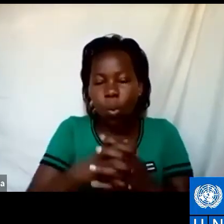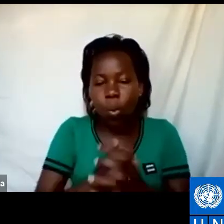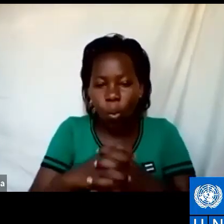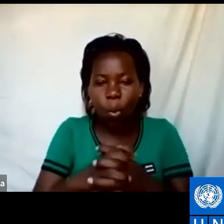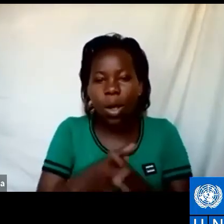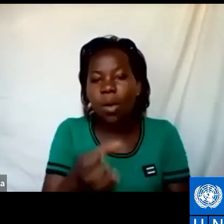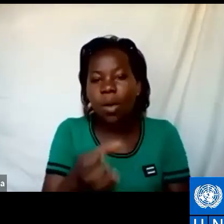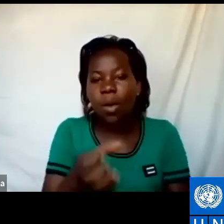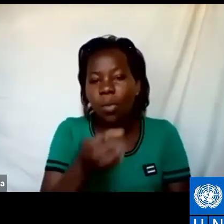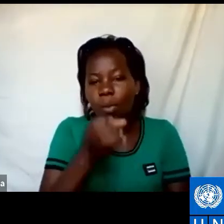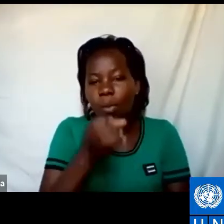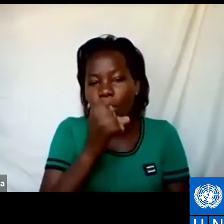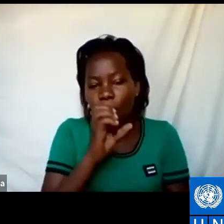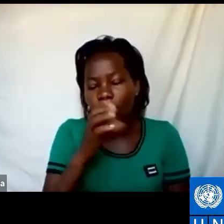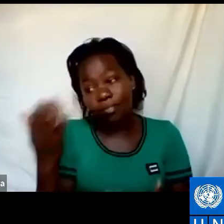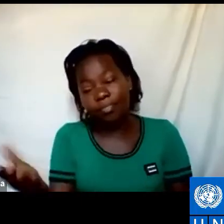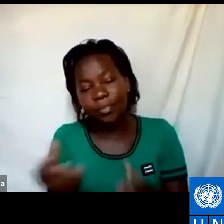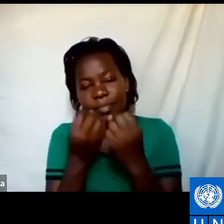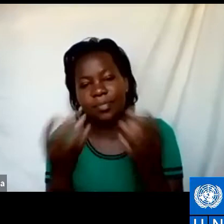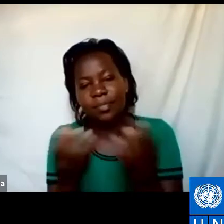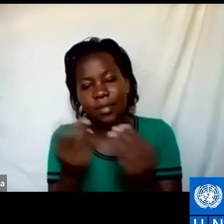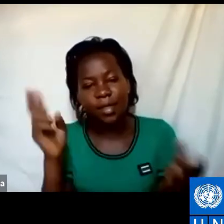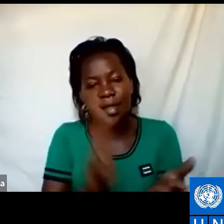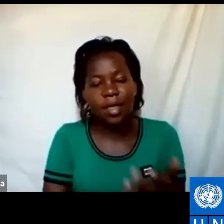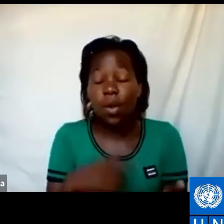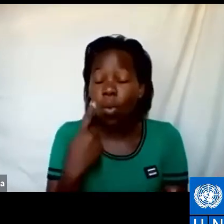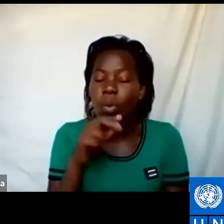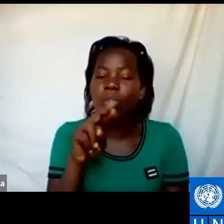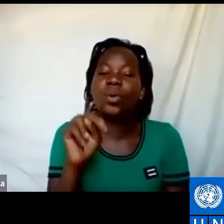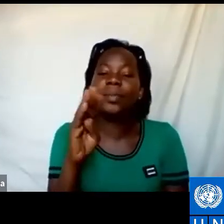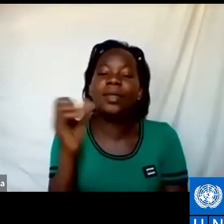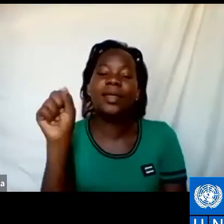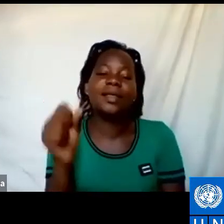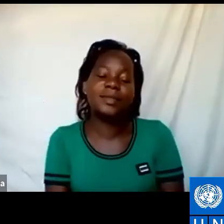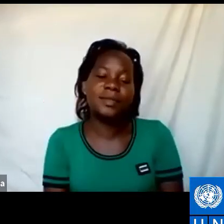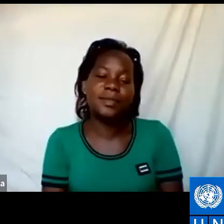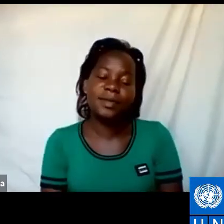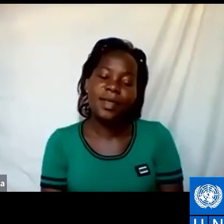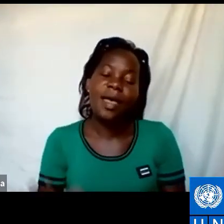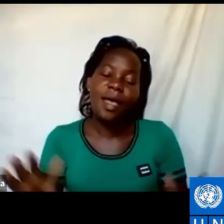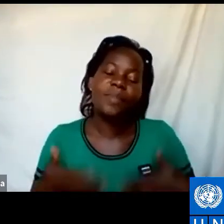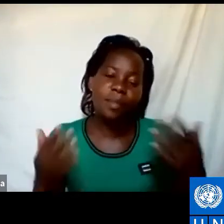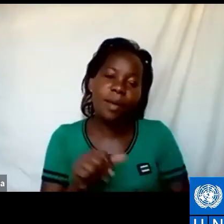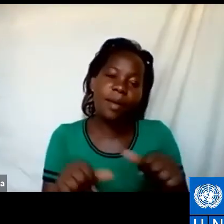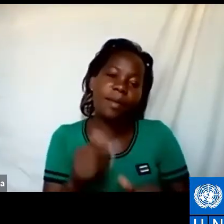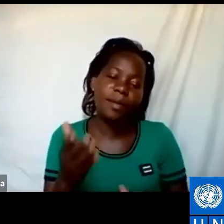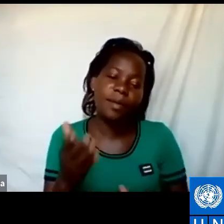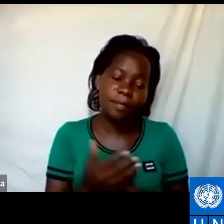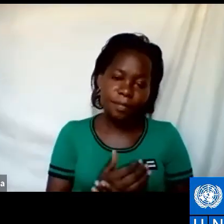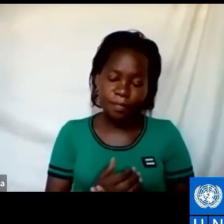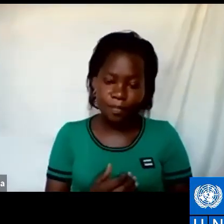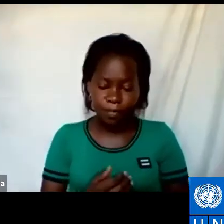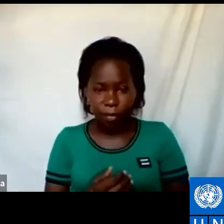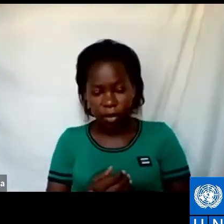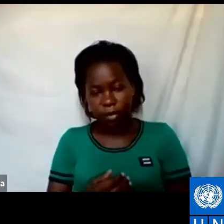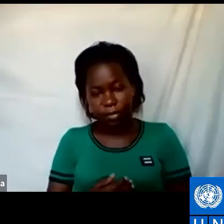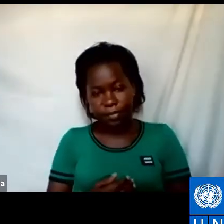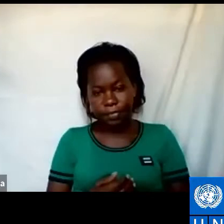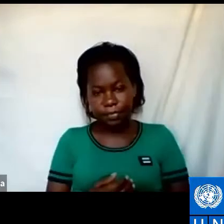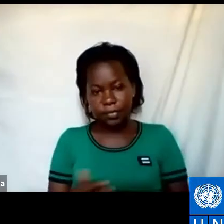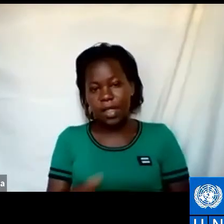by UNBS from the market, and I'm happy about that. There are some other herbal ones and all